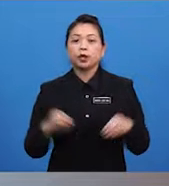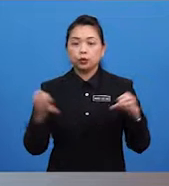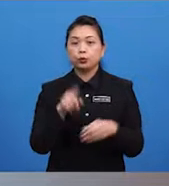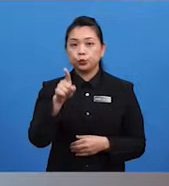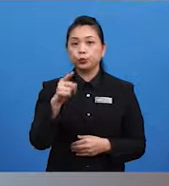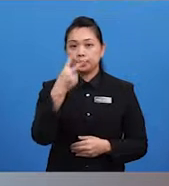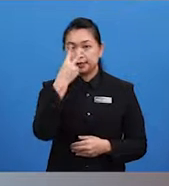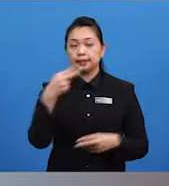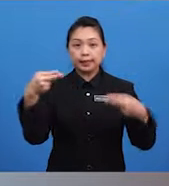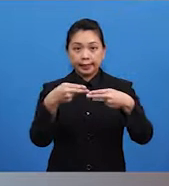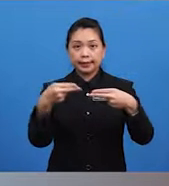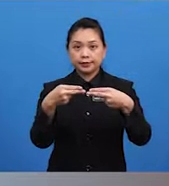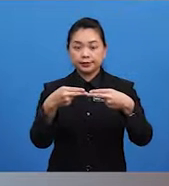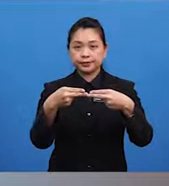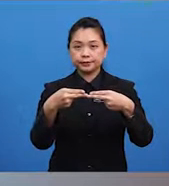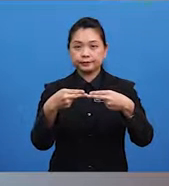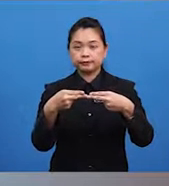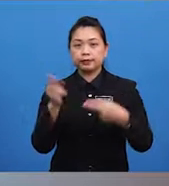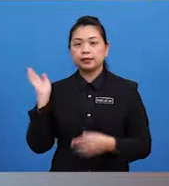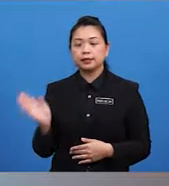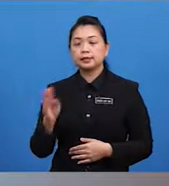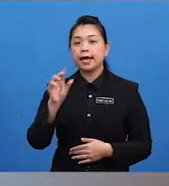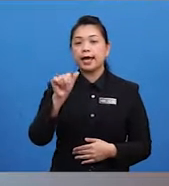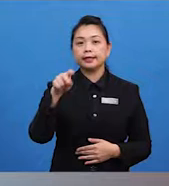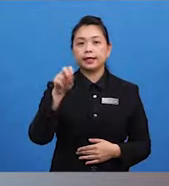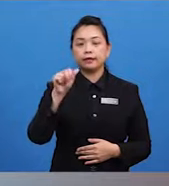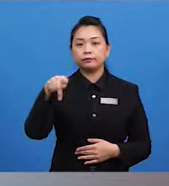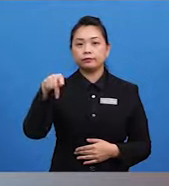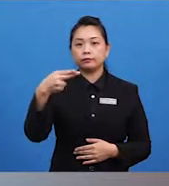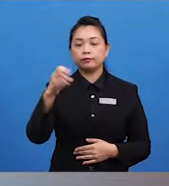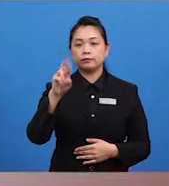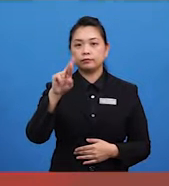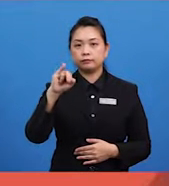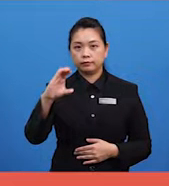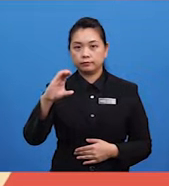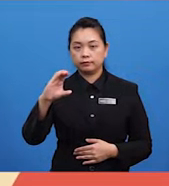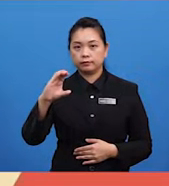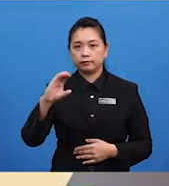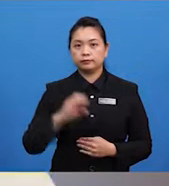Do you see the connection? This is an anaphoric reference.